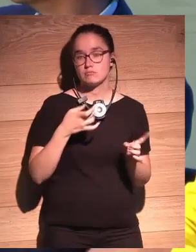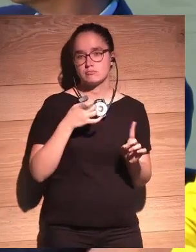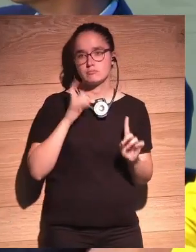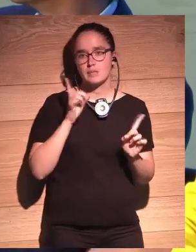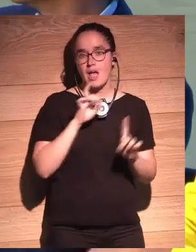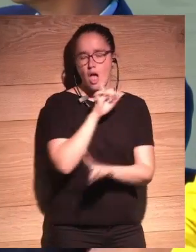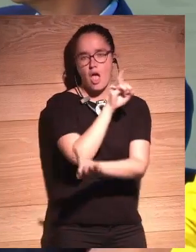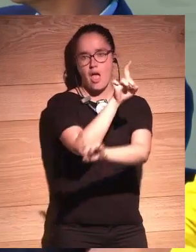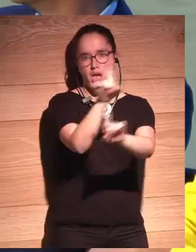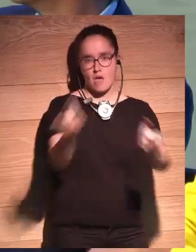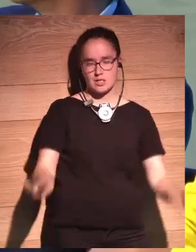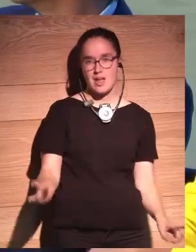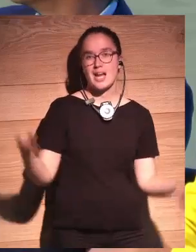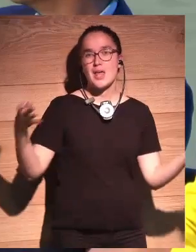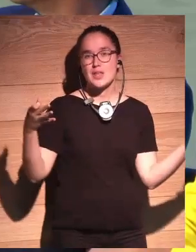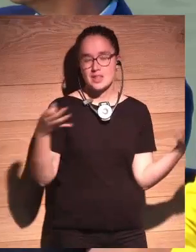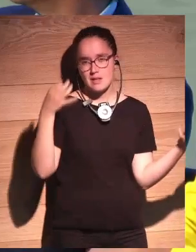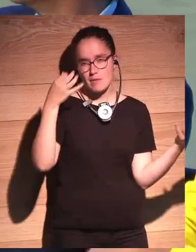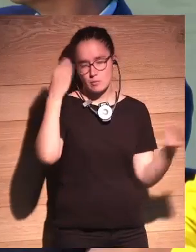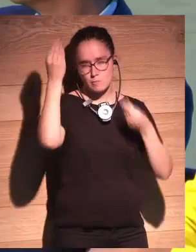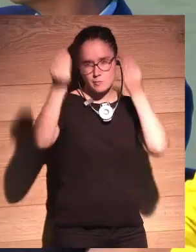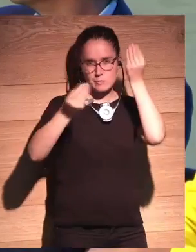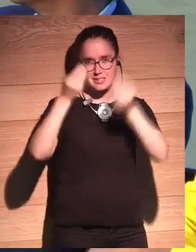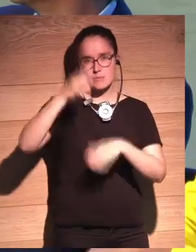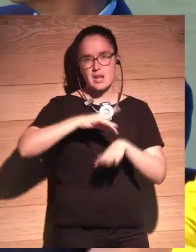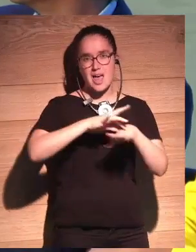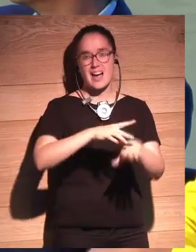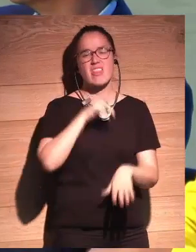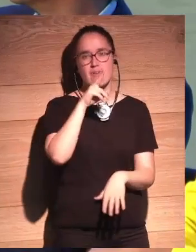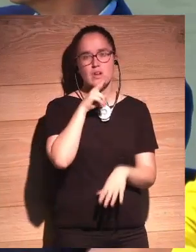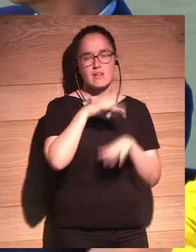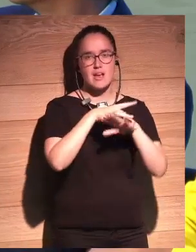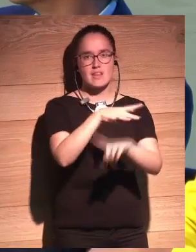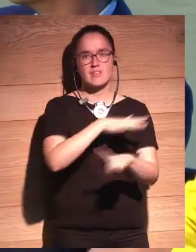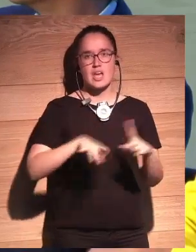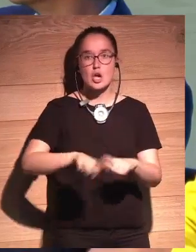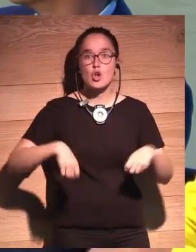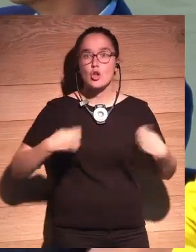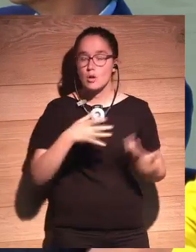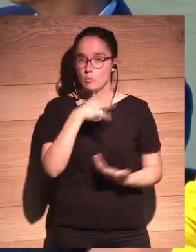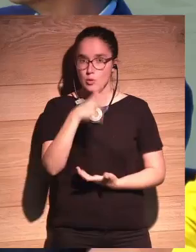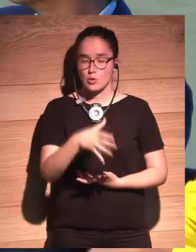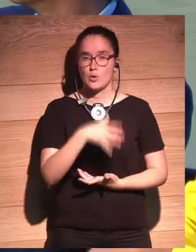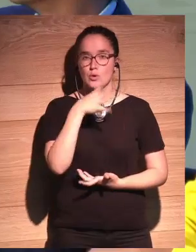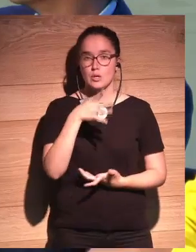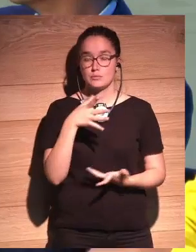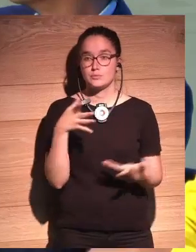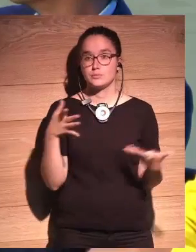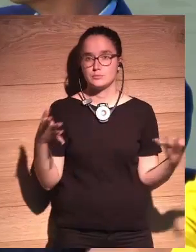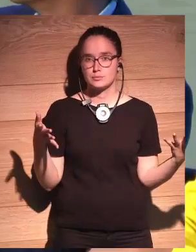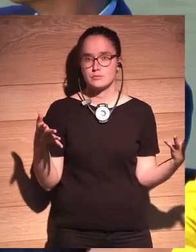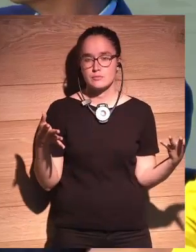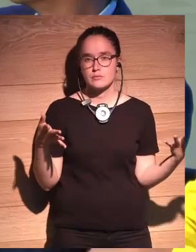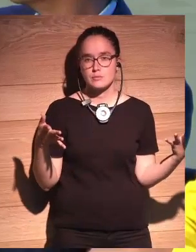to consider as well the green agenda as our, let's say, our democratic freedom